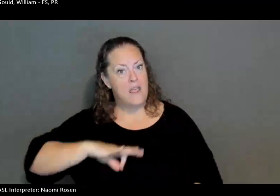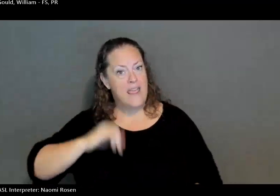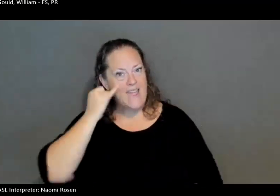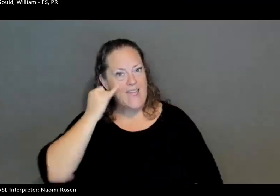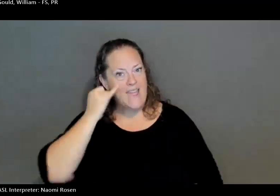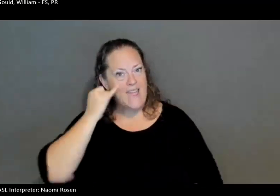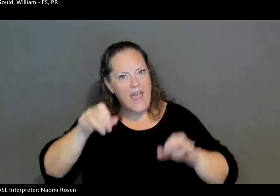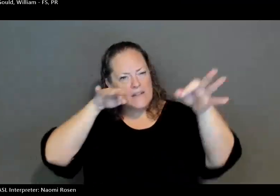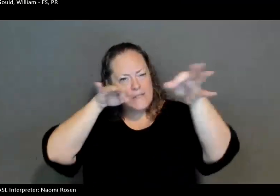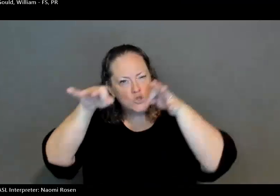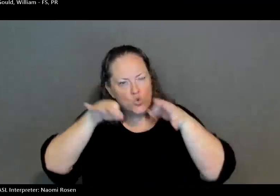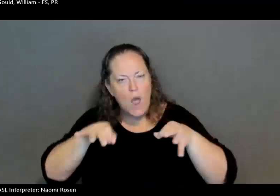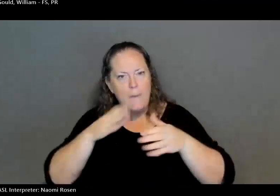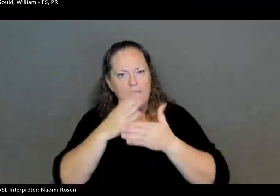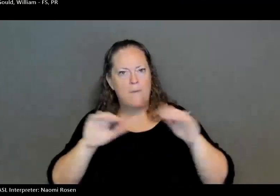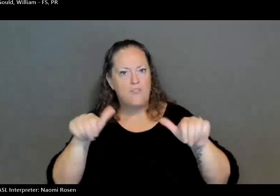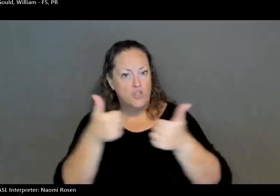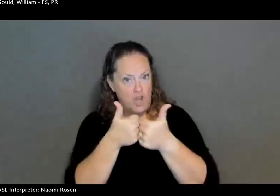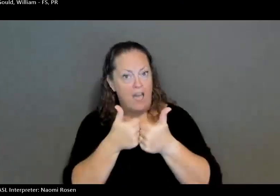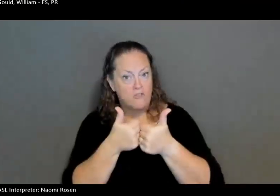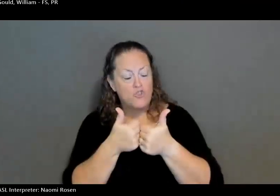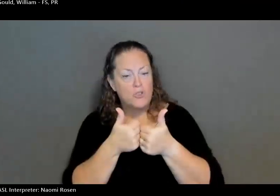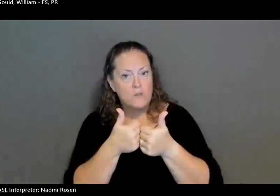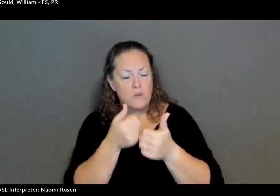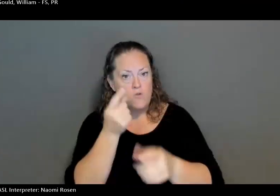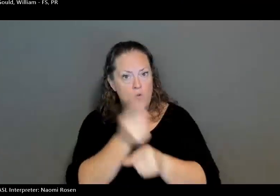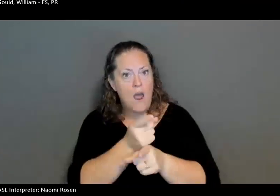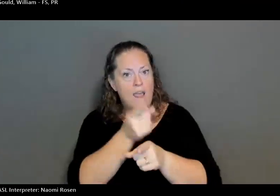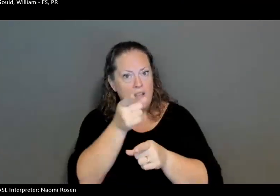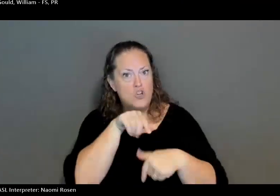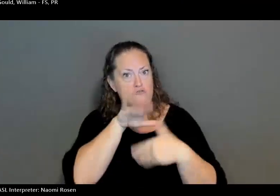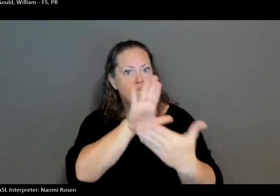describe the challenges, right, that you